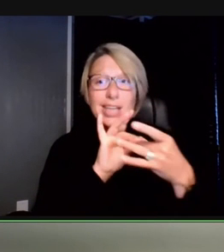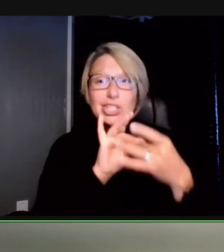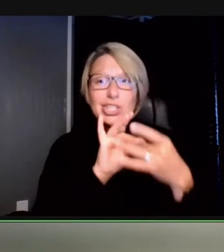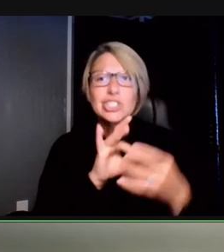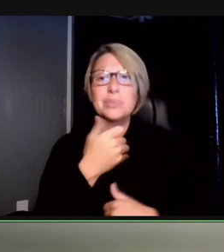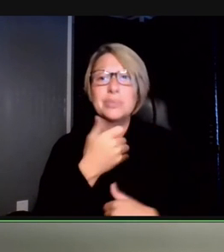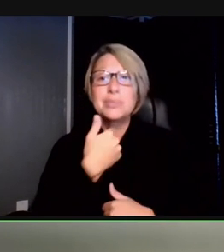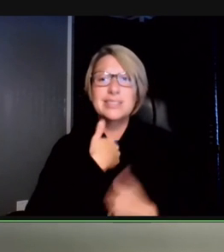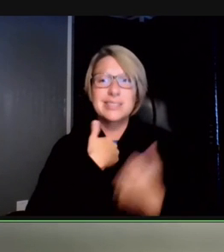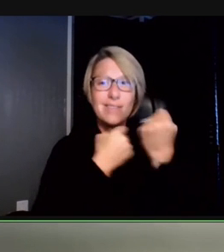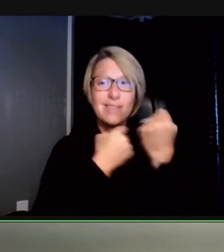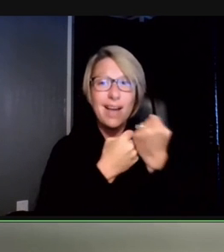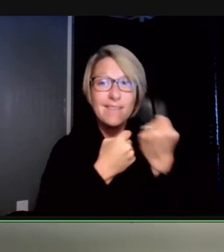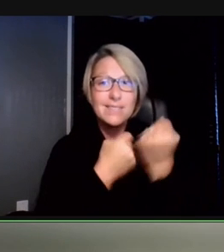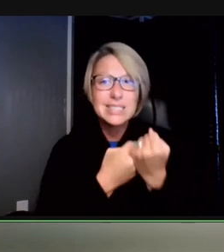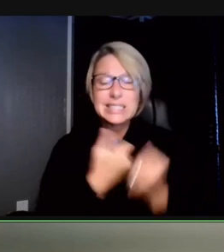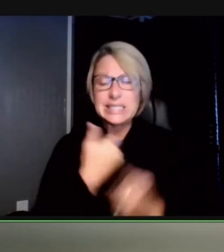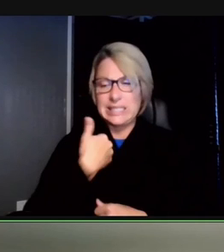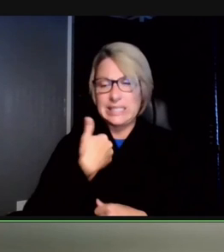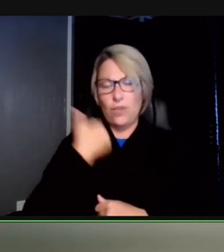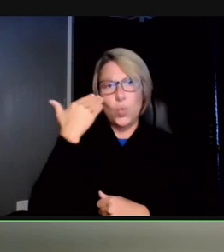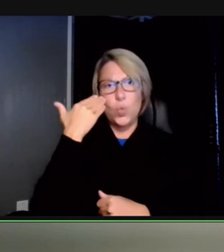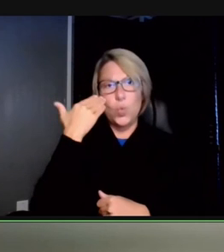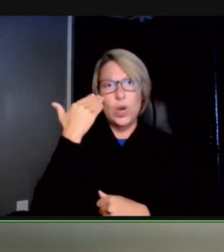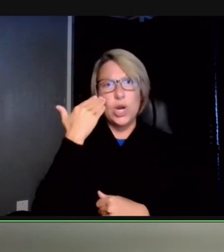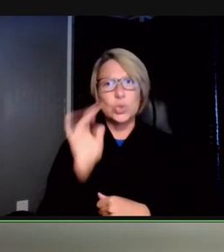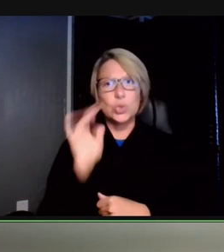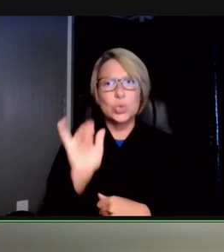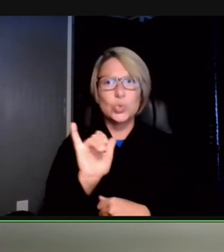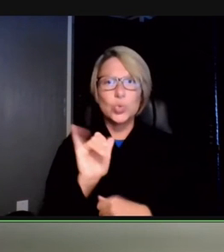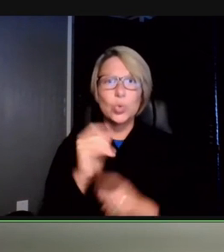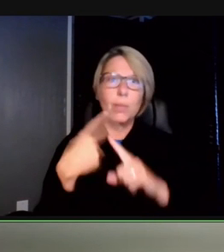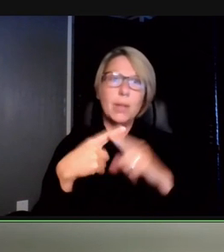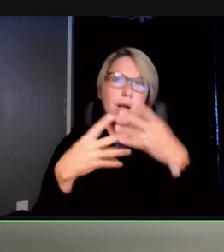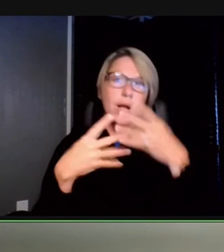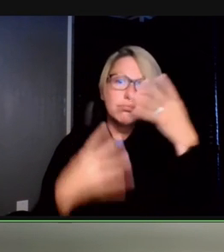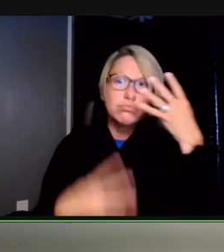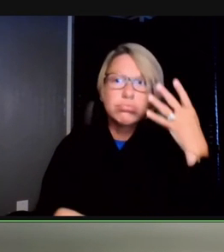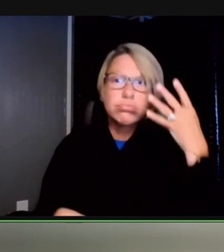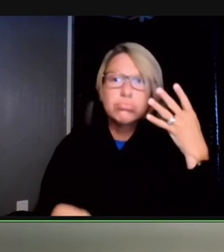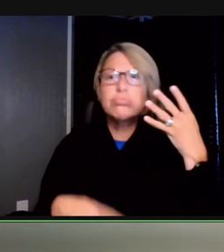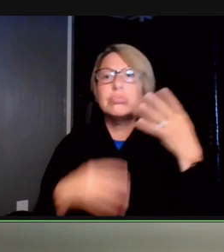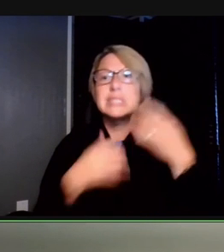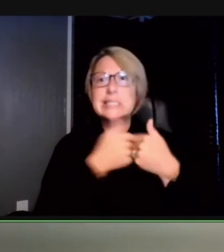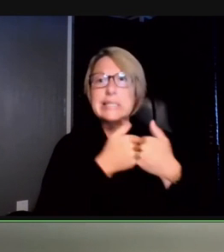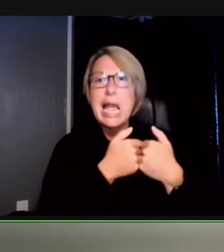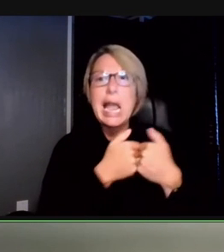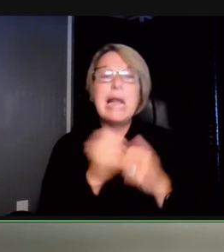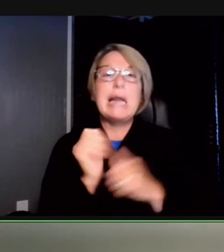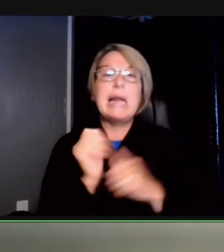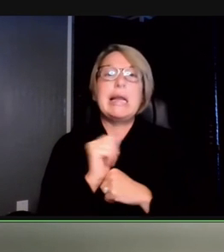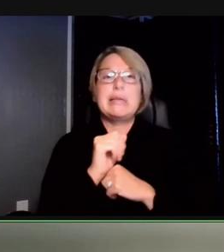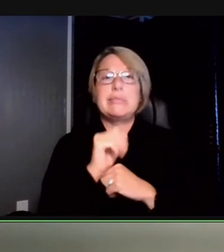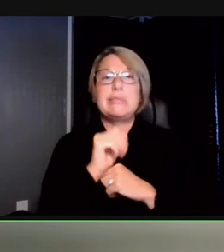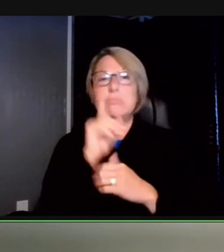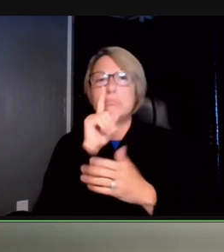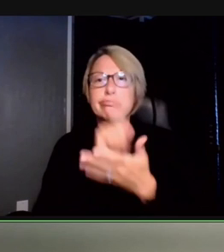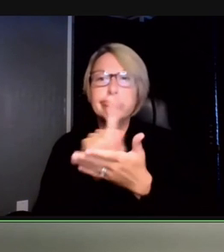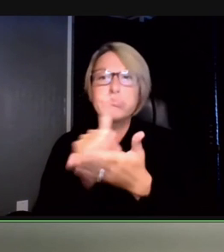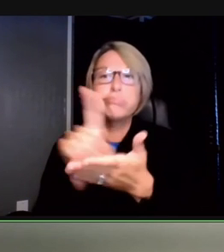self-awareness. Then we have all this other dating, attractions, flirting, the